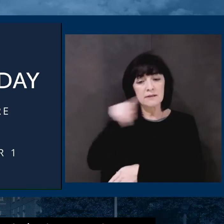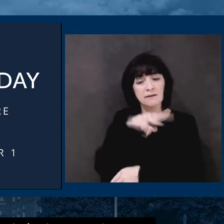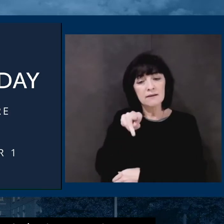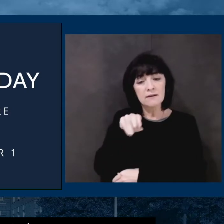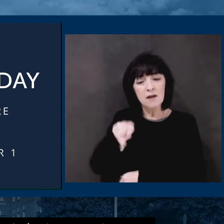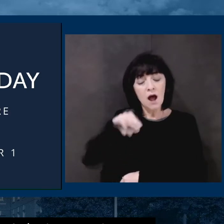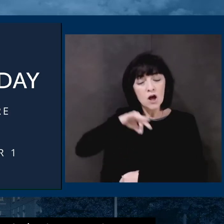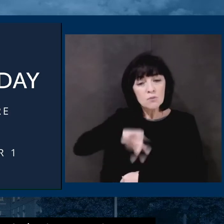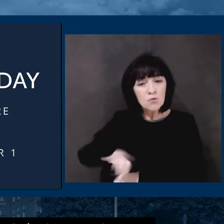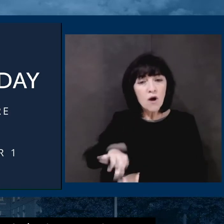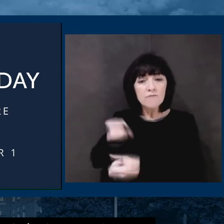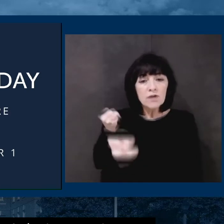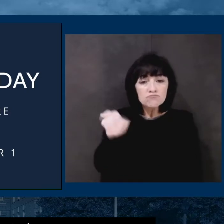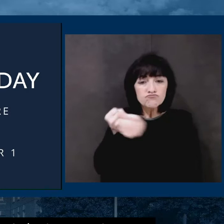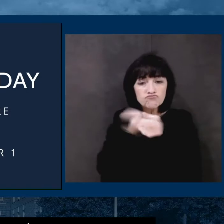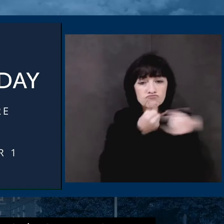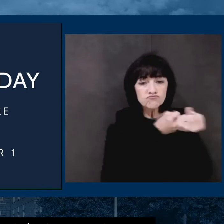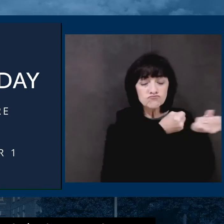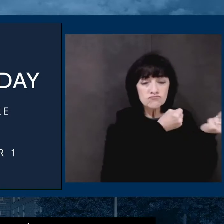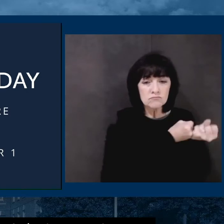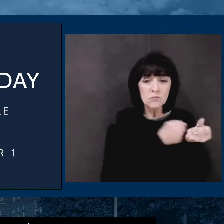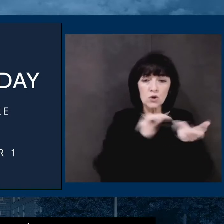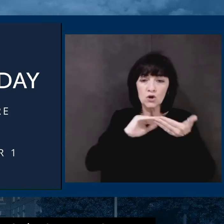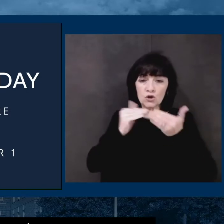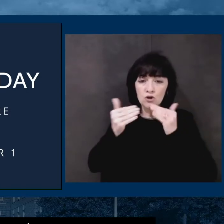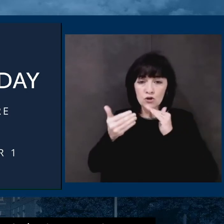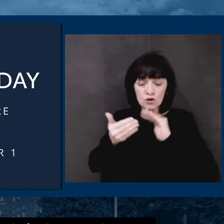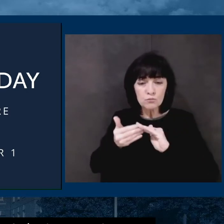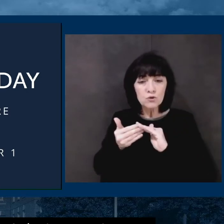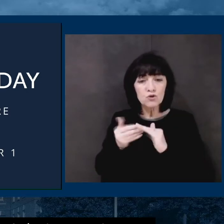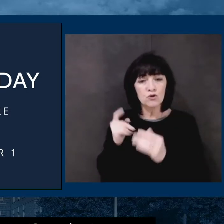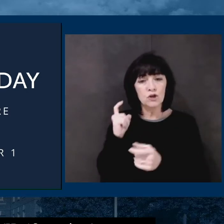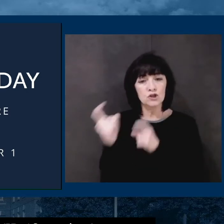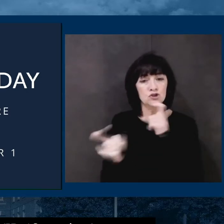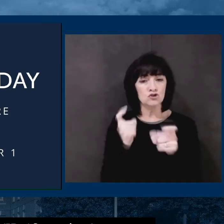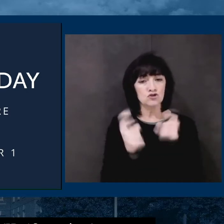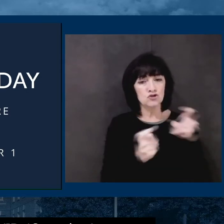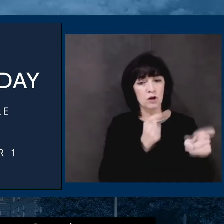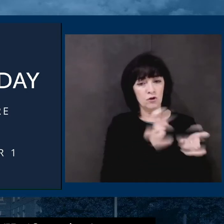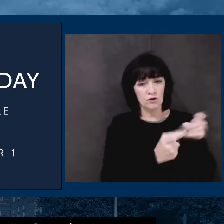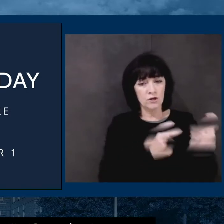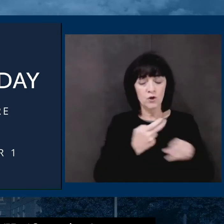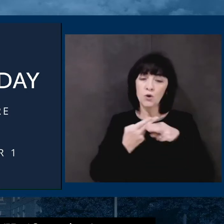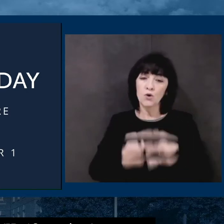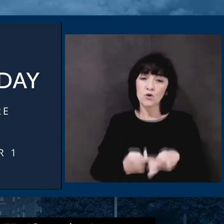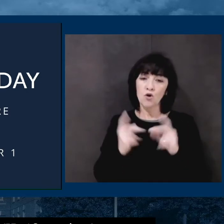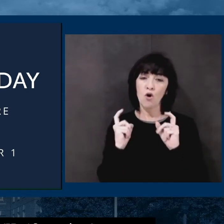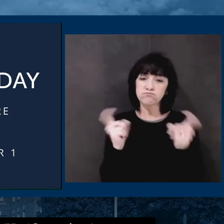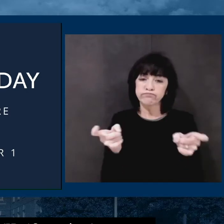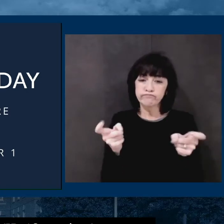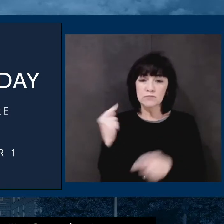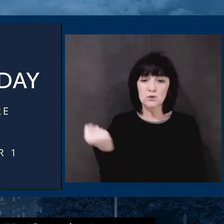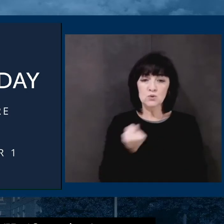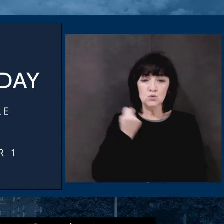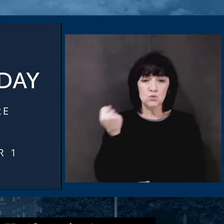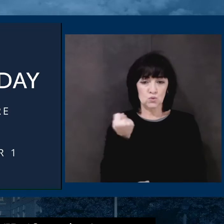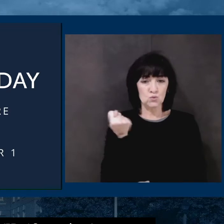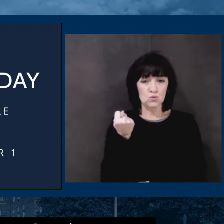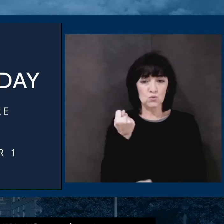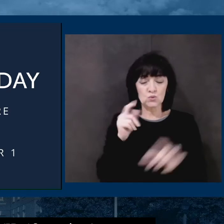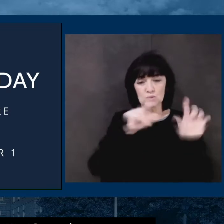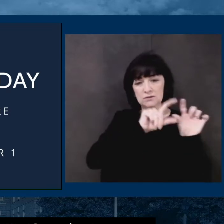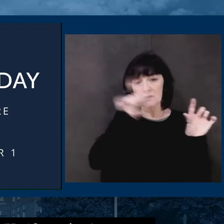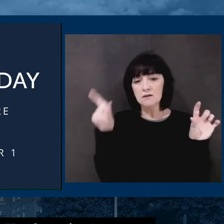pandemic, supporting community across our state, particularly those that provide emergency food